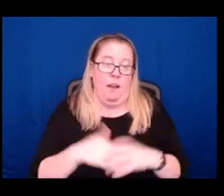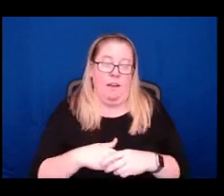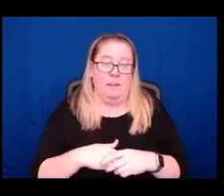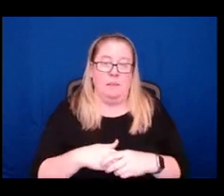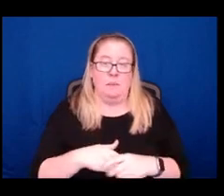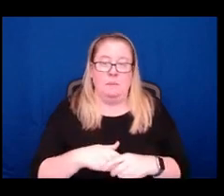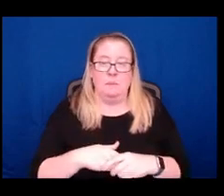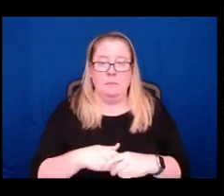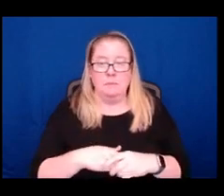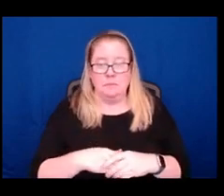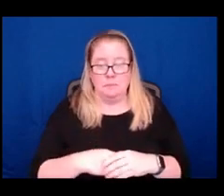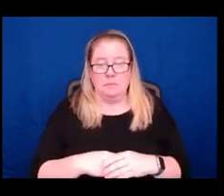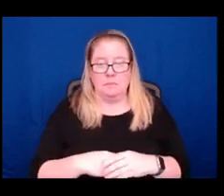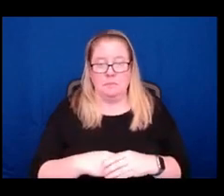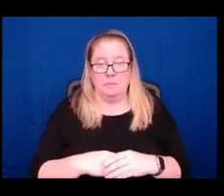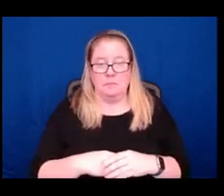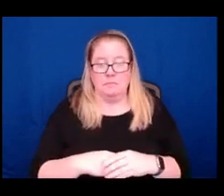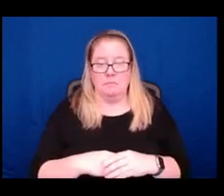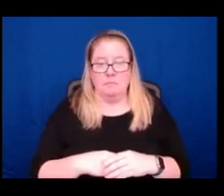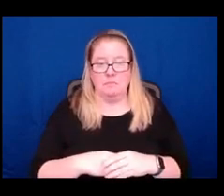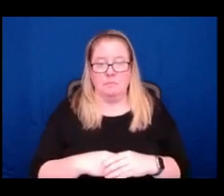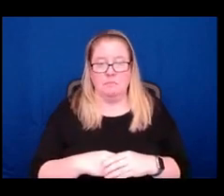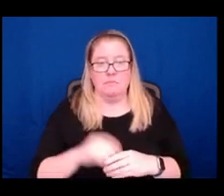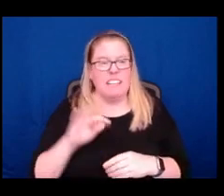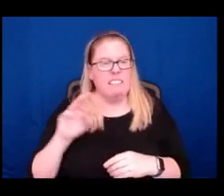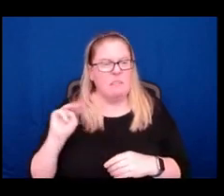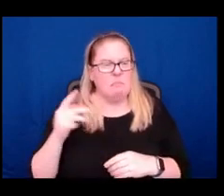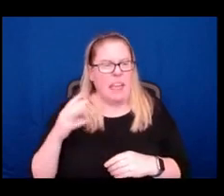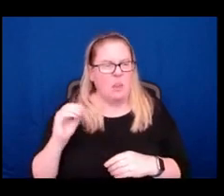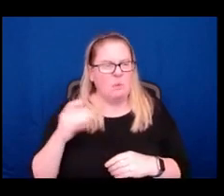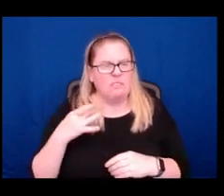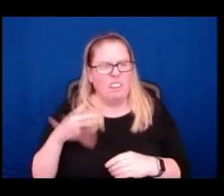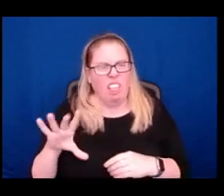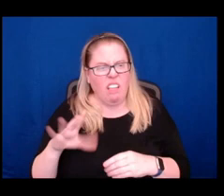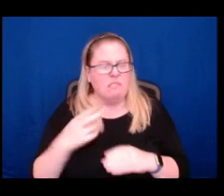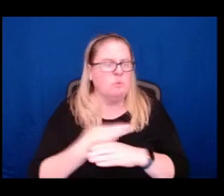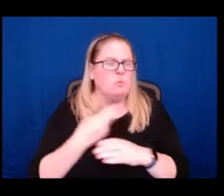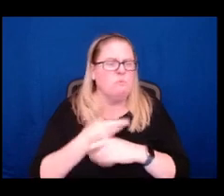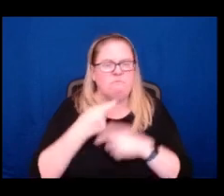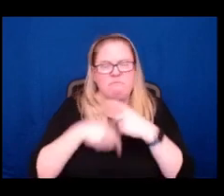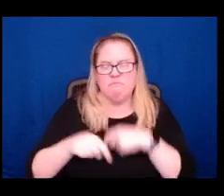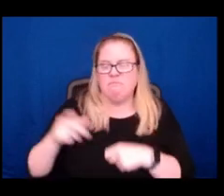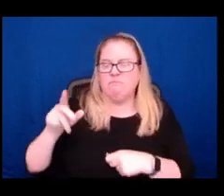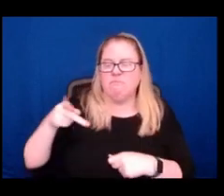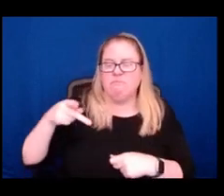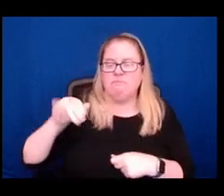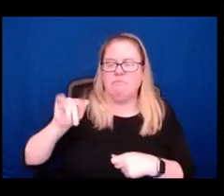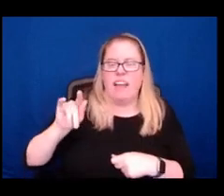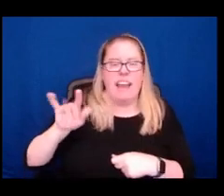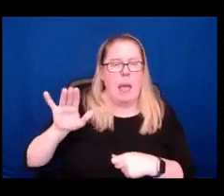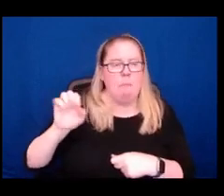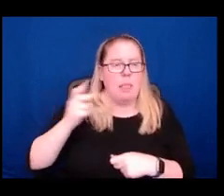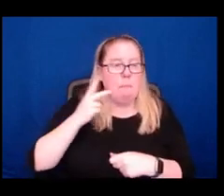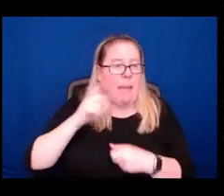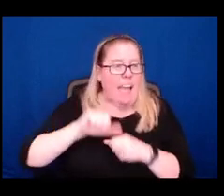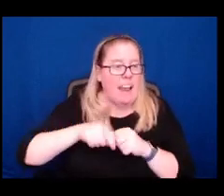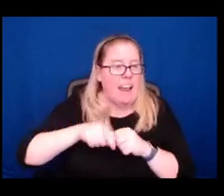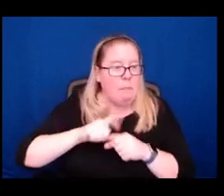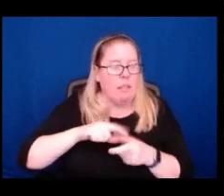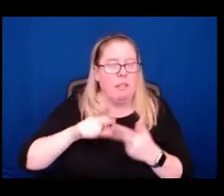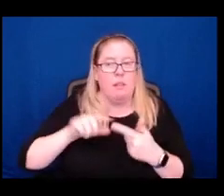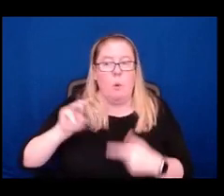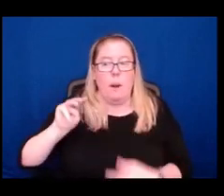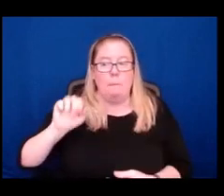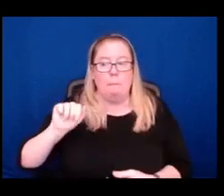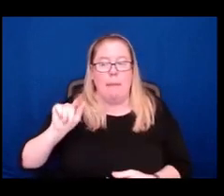Now, if you don't care for mango, you could use pineapple. You could even use like mandarin oranges, would be delicious in this salad. It's up